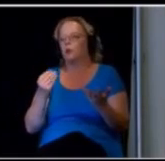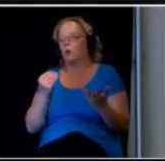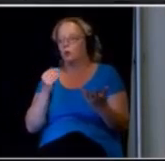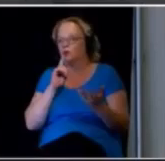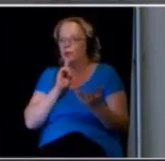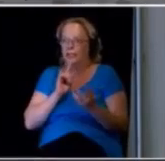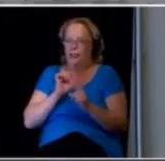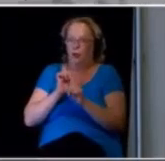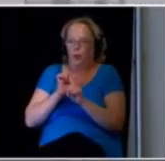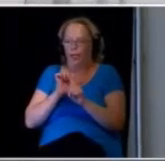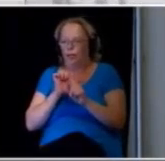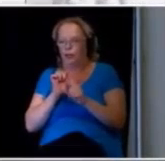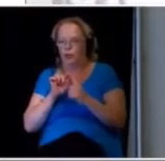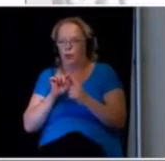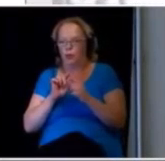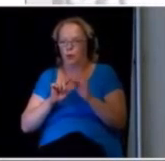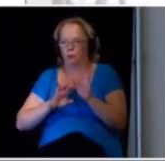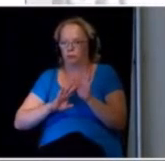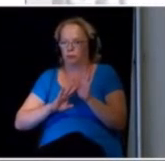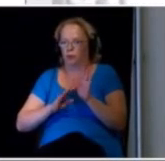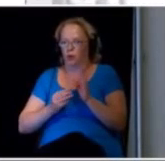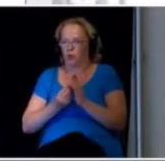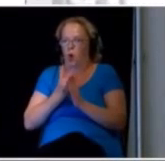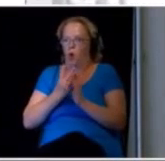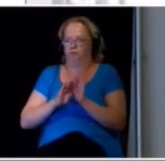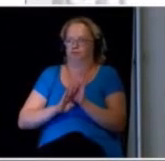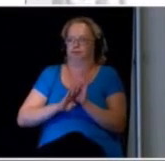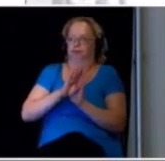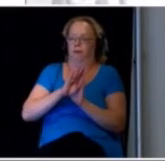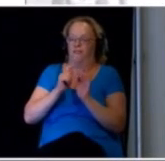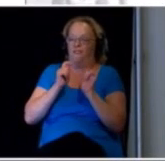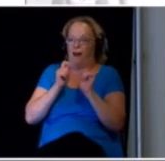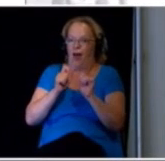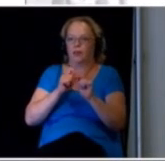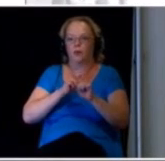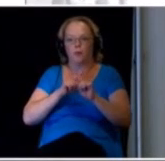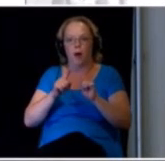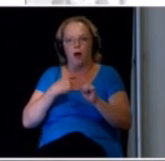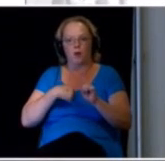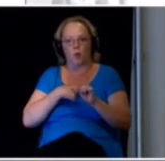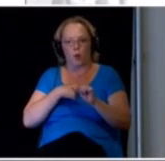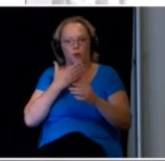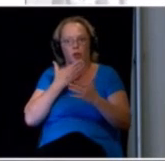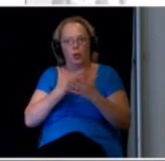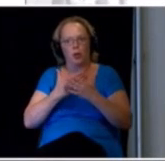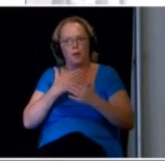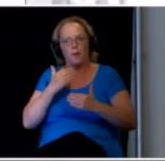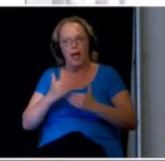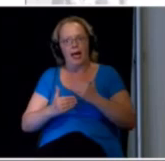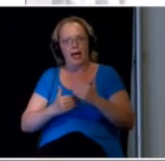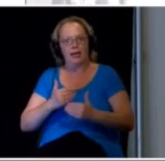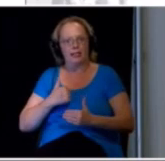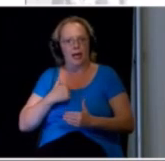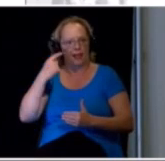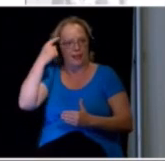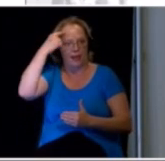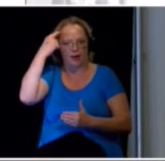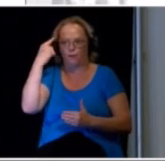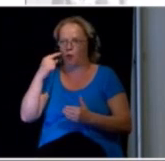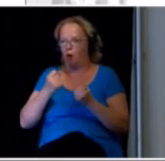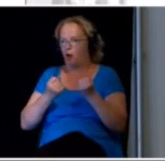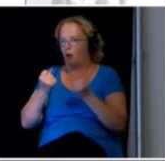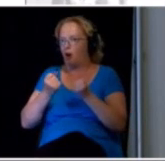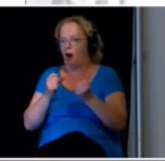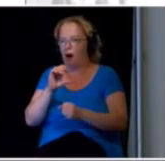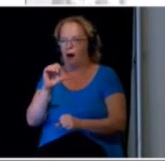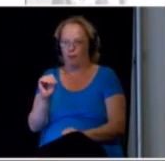of to grow at that pace, but we've been able to grow at, I think, a pretty decent pace for a car company. It's like